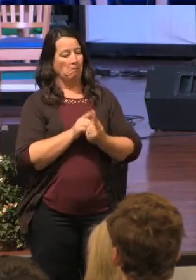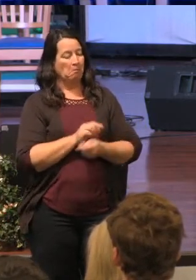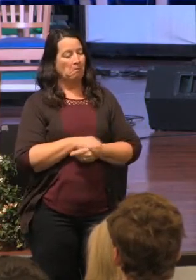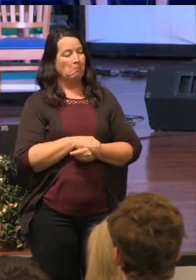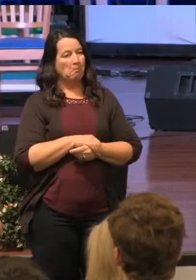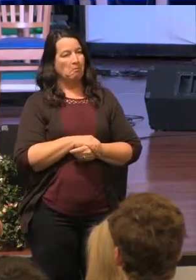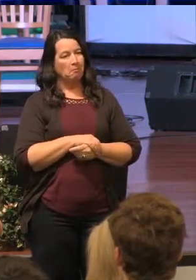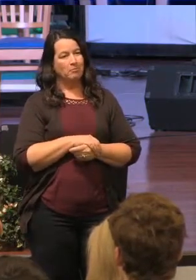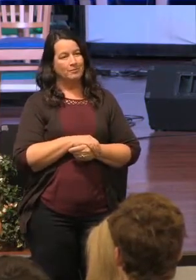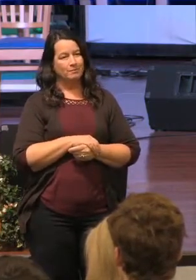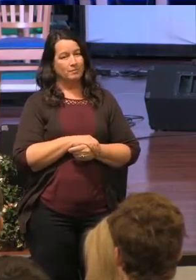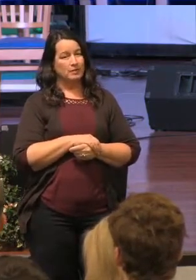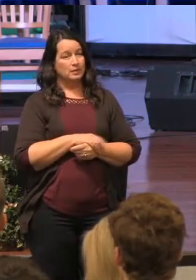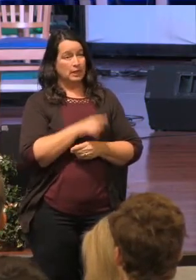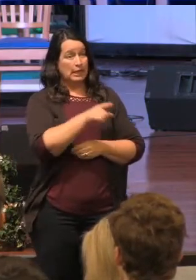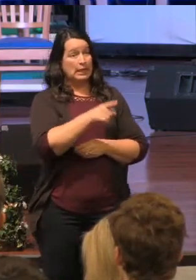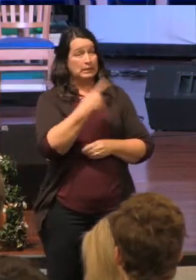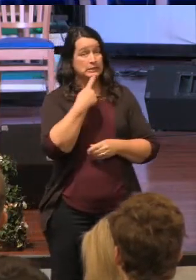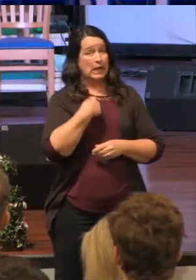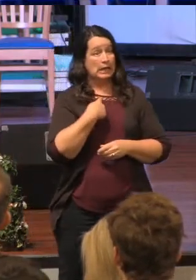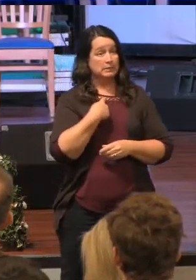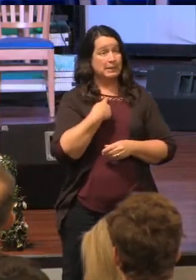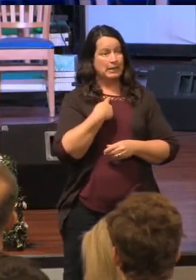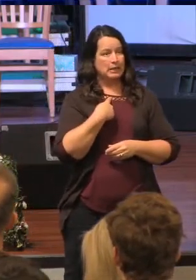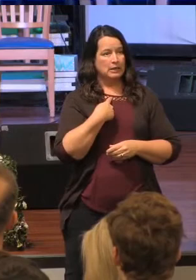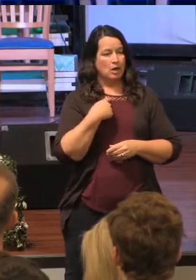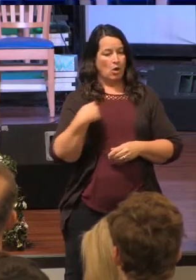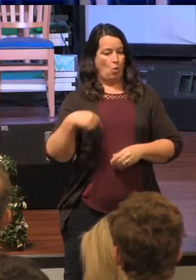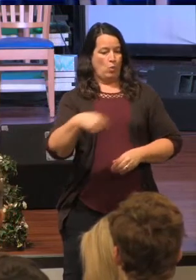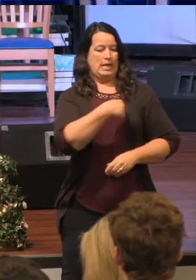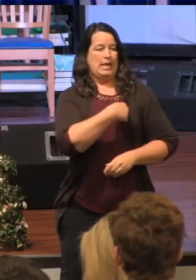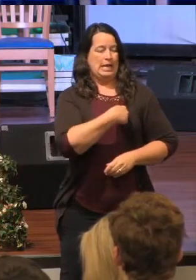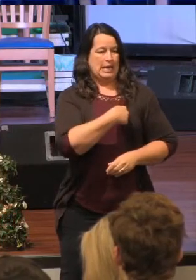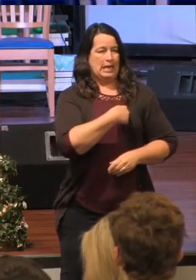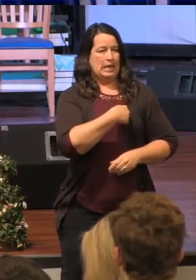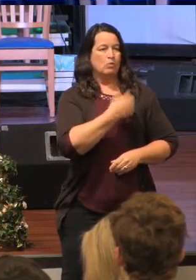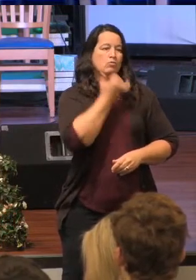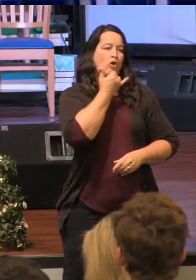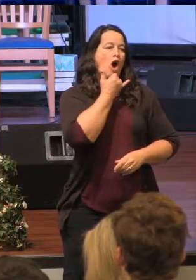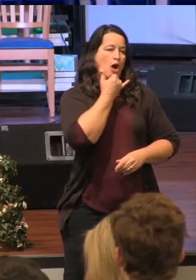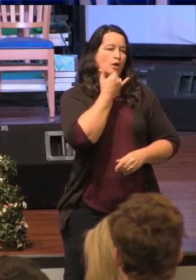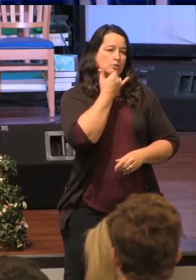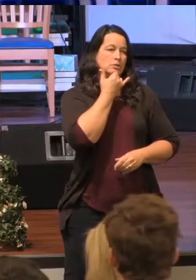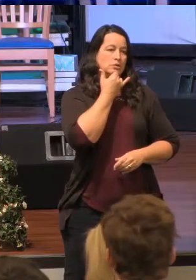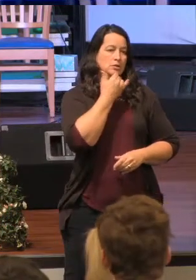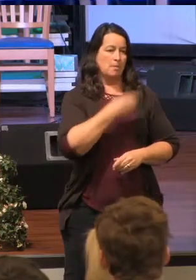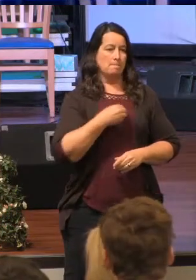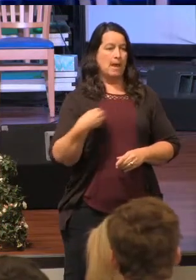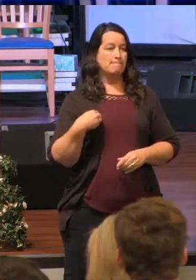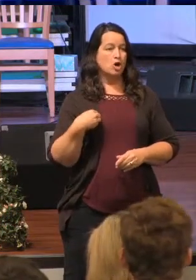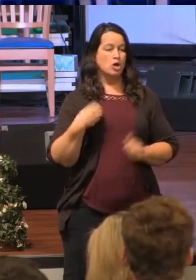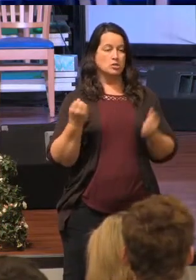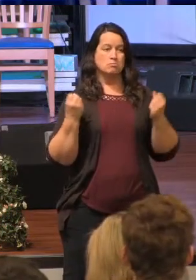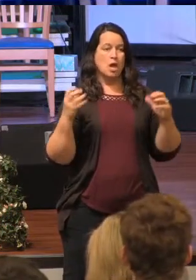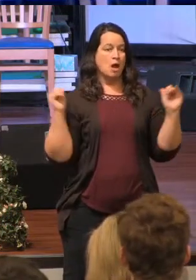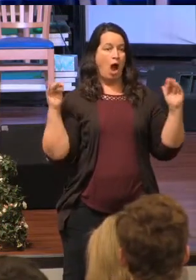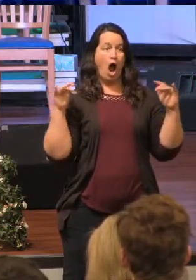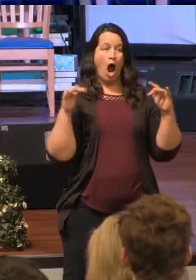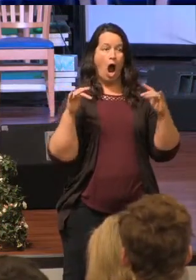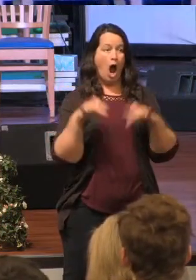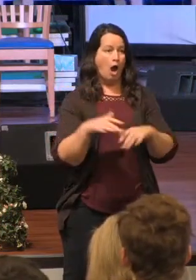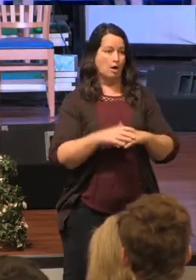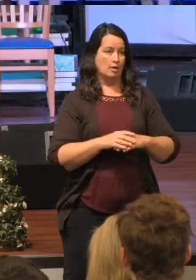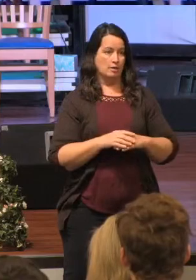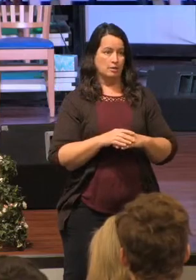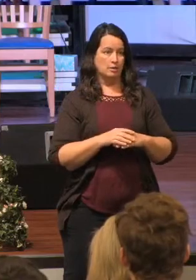is. And he said, we were wrong. We had members by the hundreds upon the hundreds upon the hundreds,